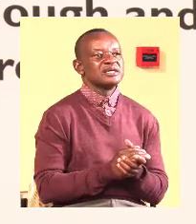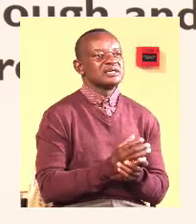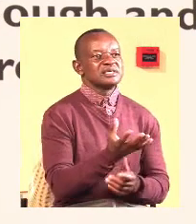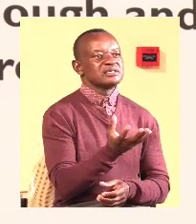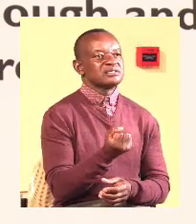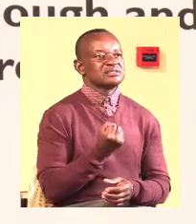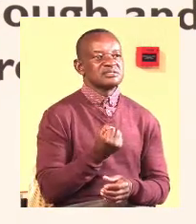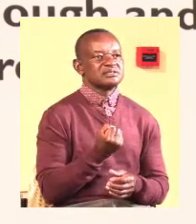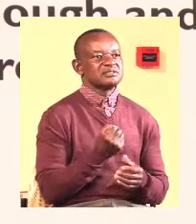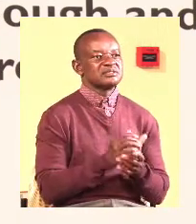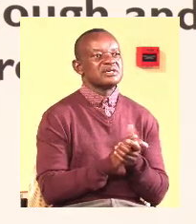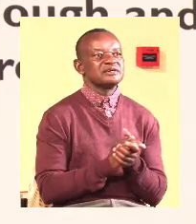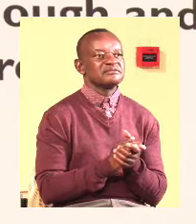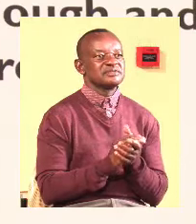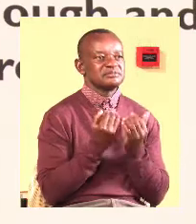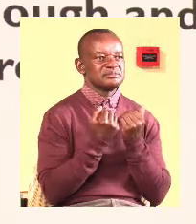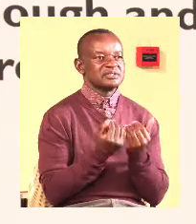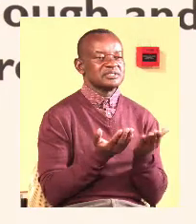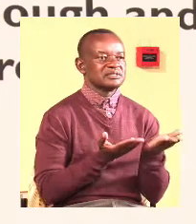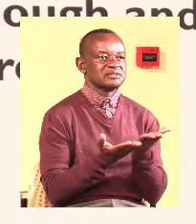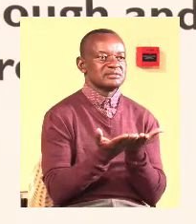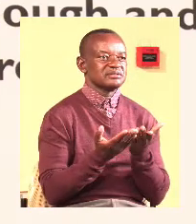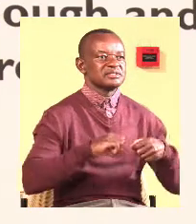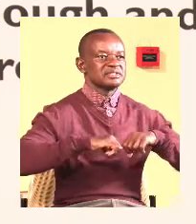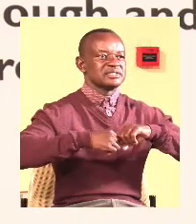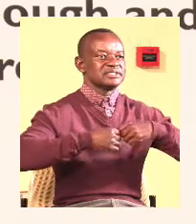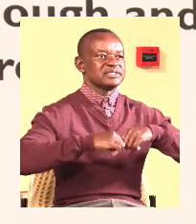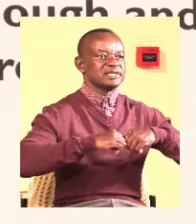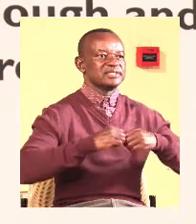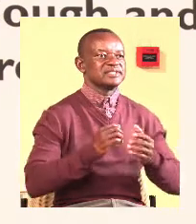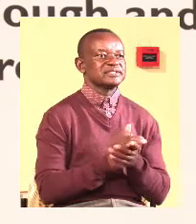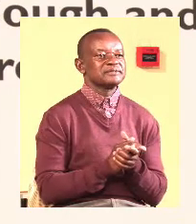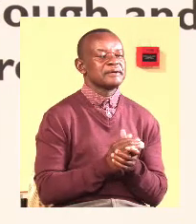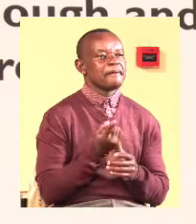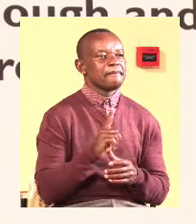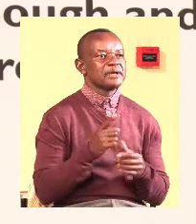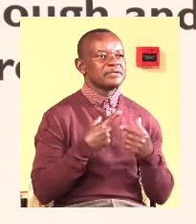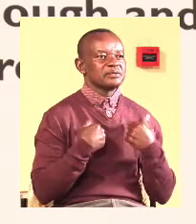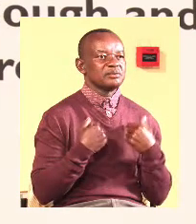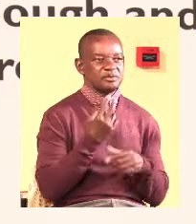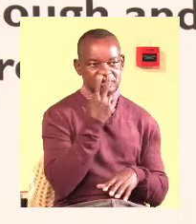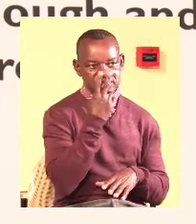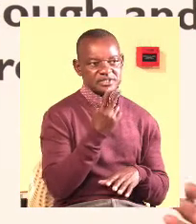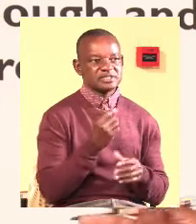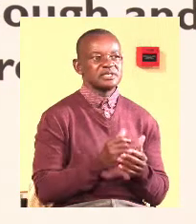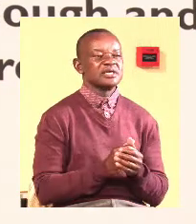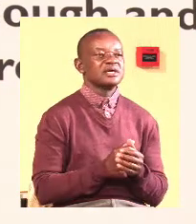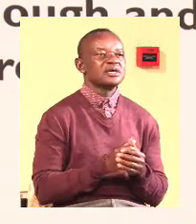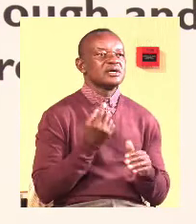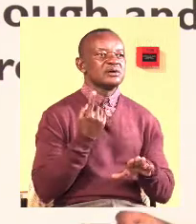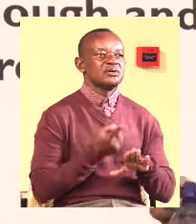almost every third public transport that you stop, there will be somebody or people with an empty container of